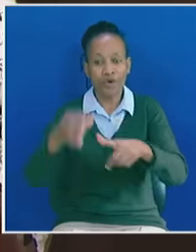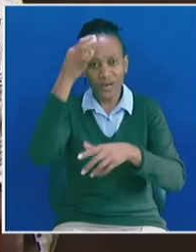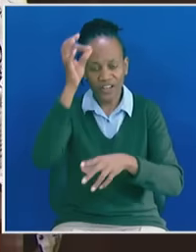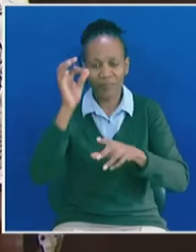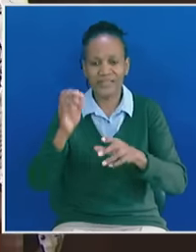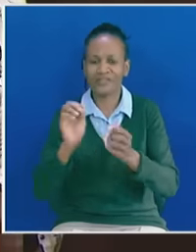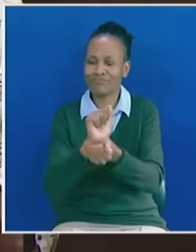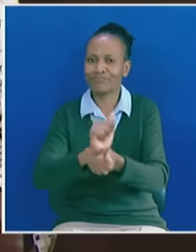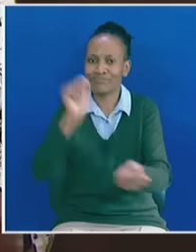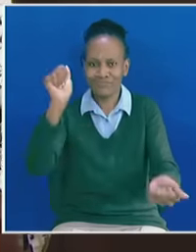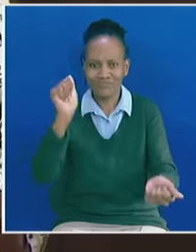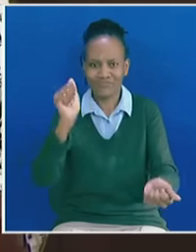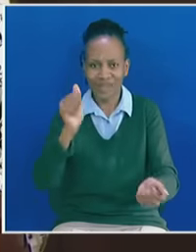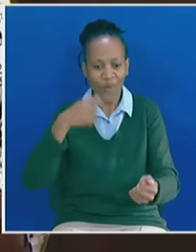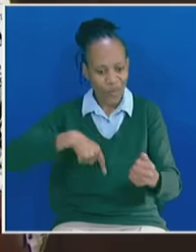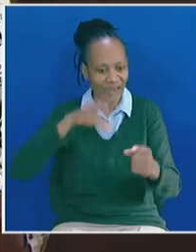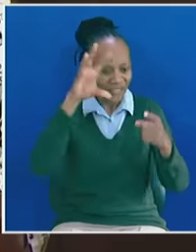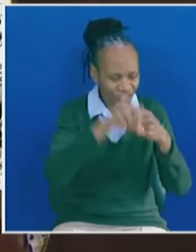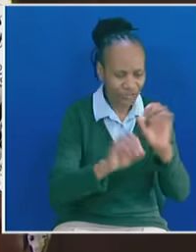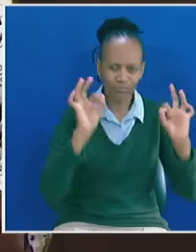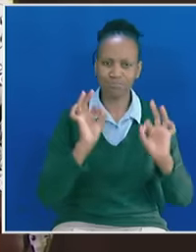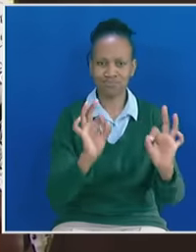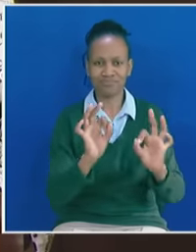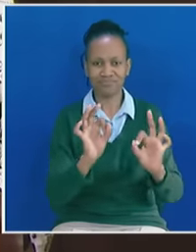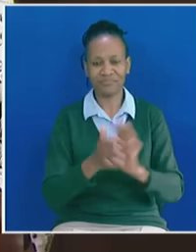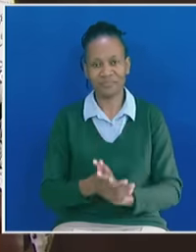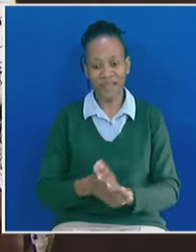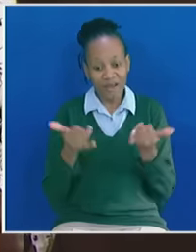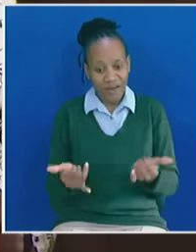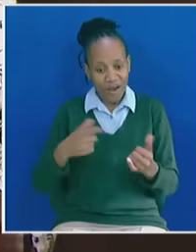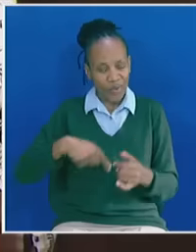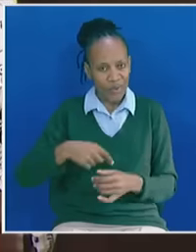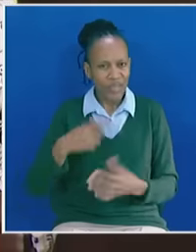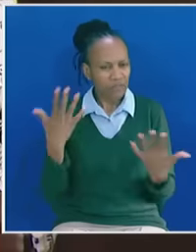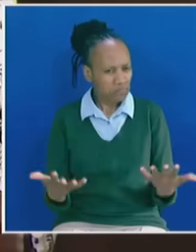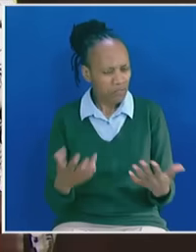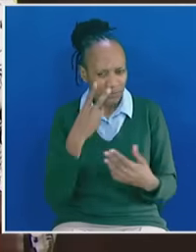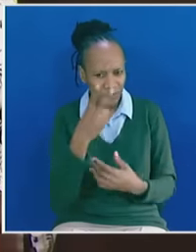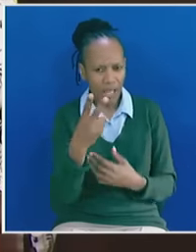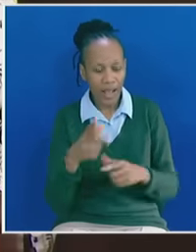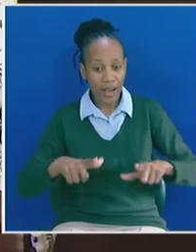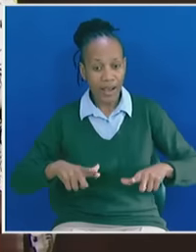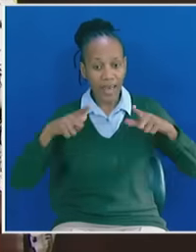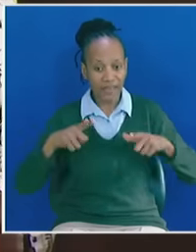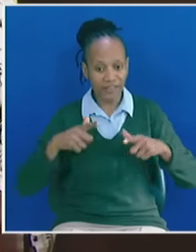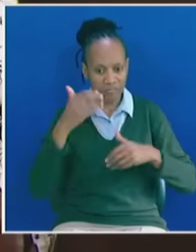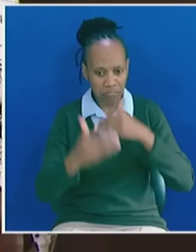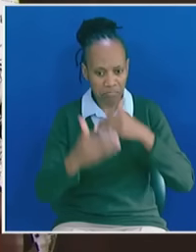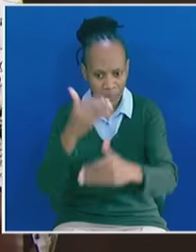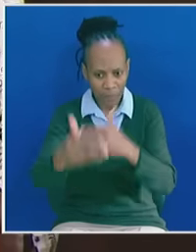is evident in our achievement. We have now life expectancy in South